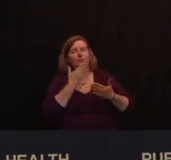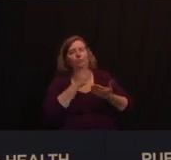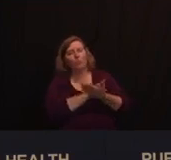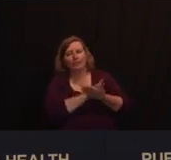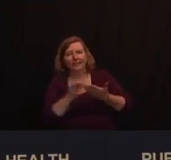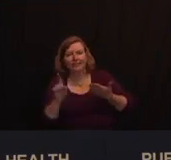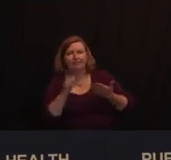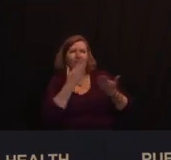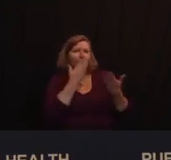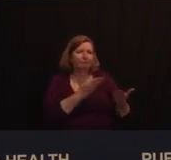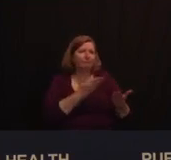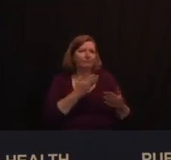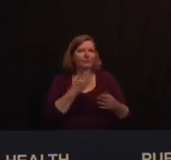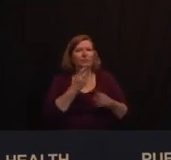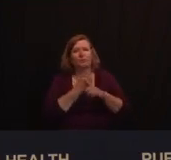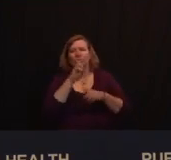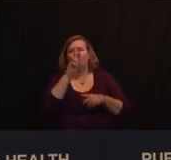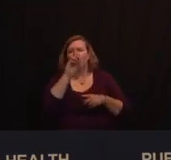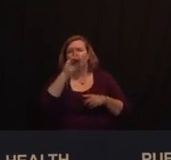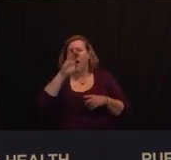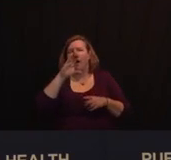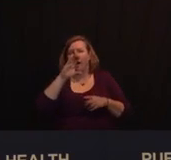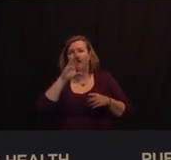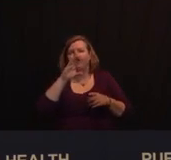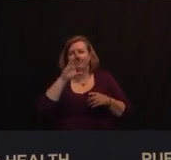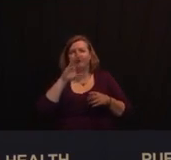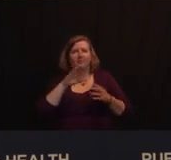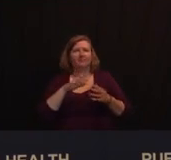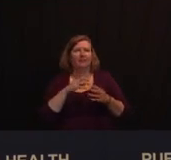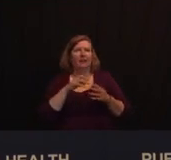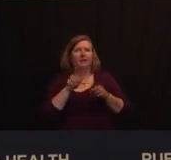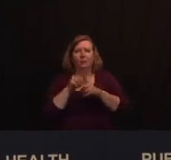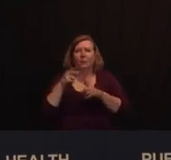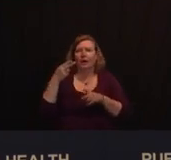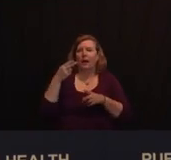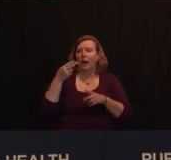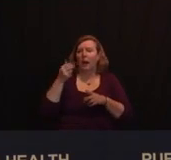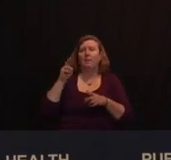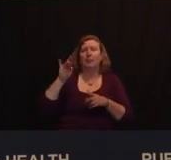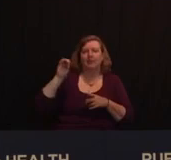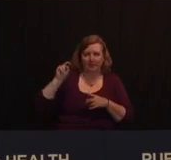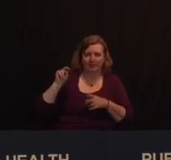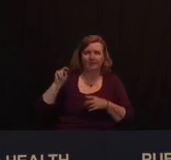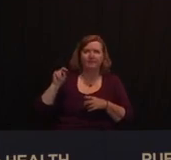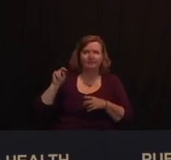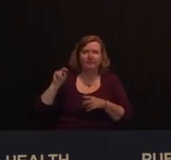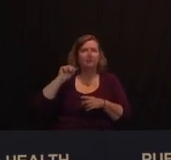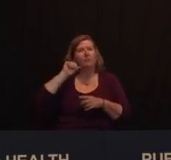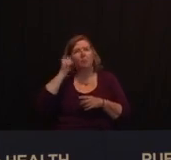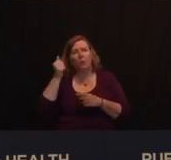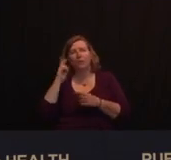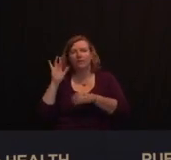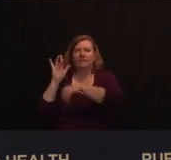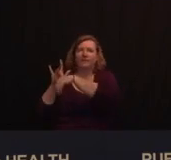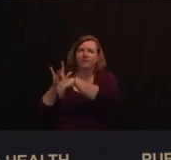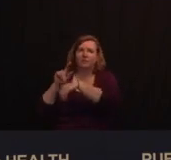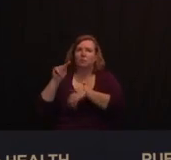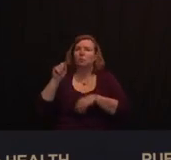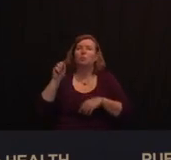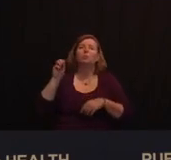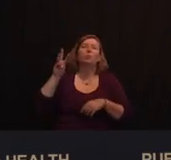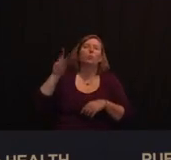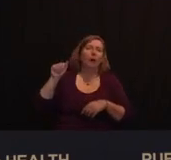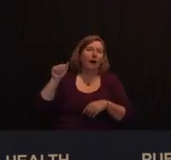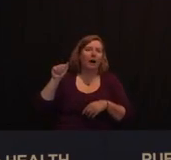thank them personally. I was at Hamilton Dispatch Center. I'm going to hit Totowa tomorrow. They have been the lifeline